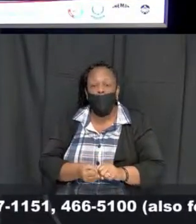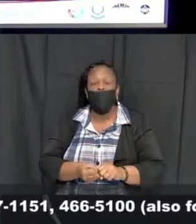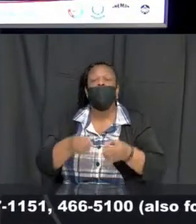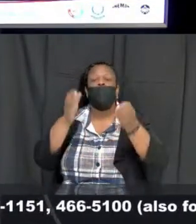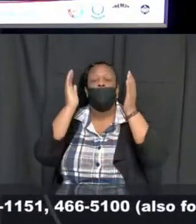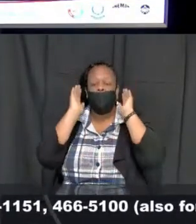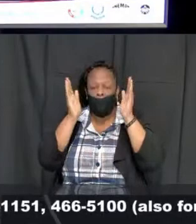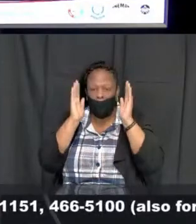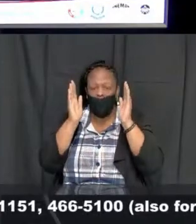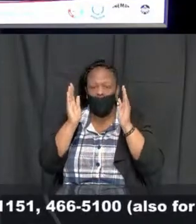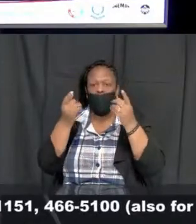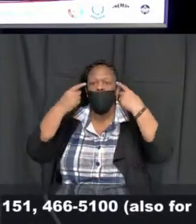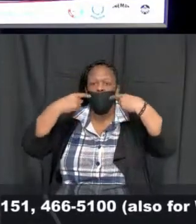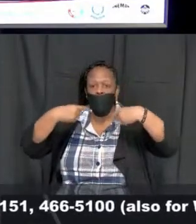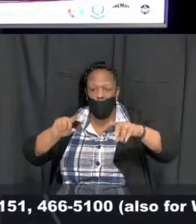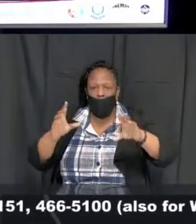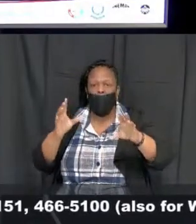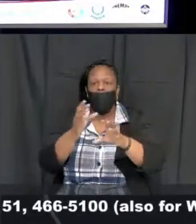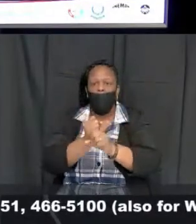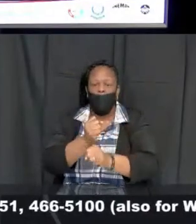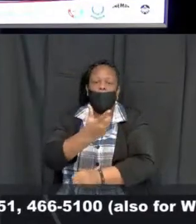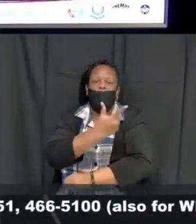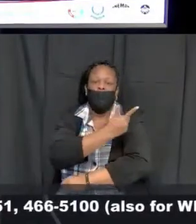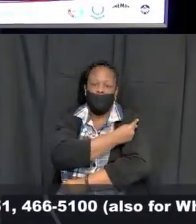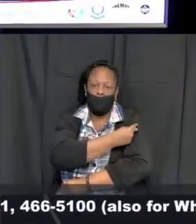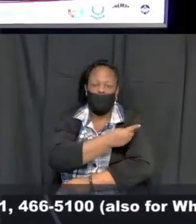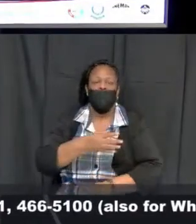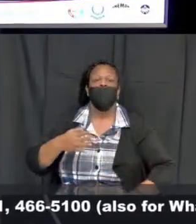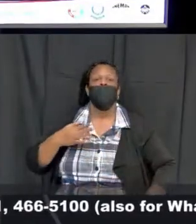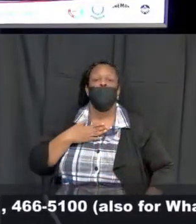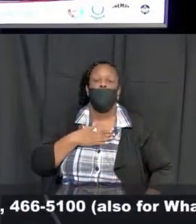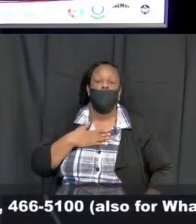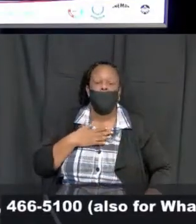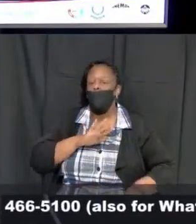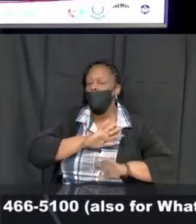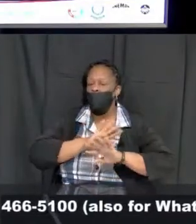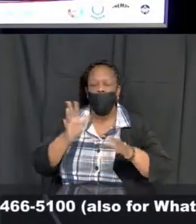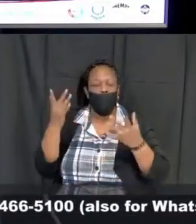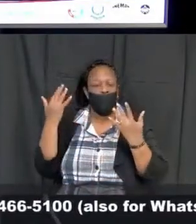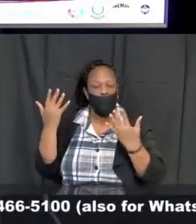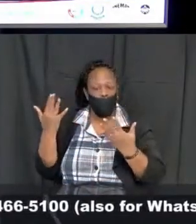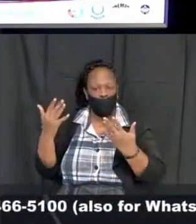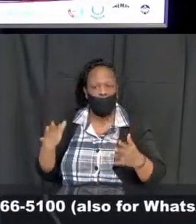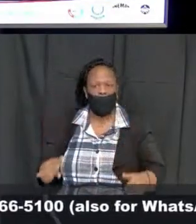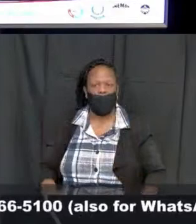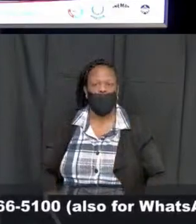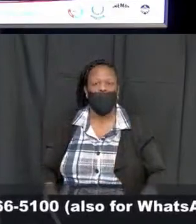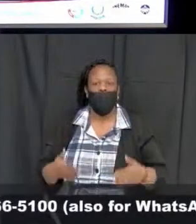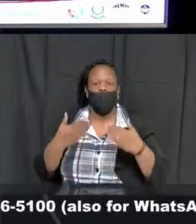gentlemen, be counted, vaccinate, please stop hesitate. Thank you.